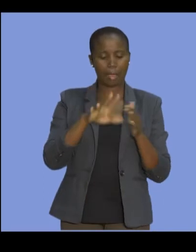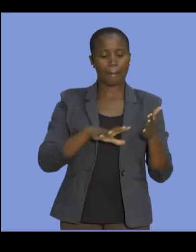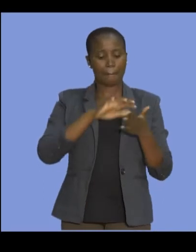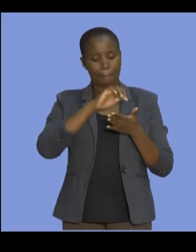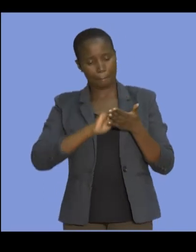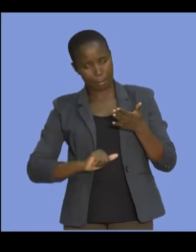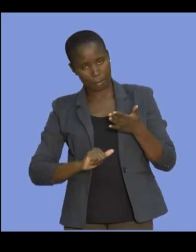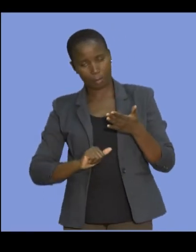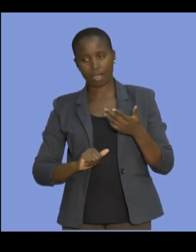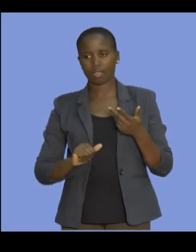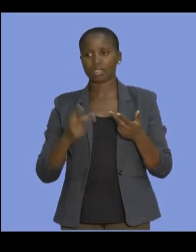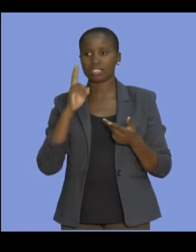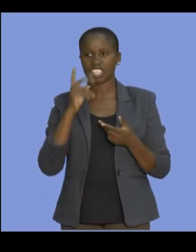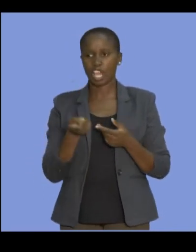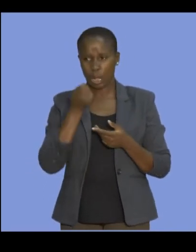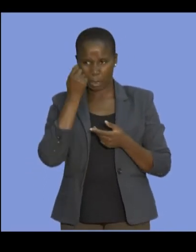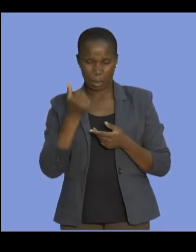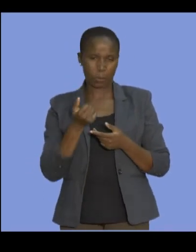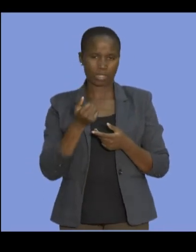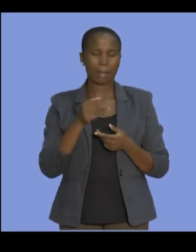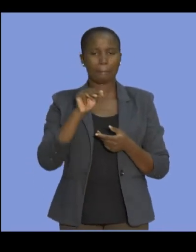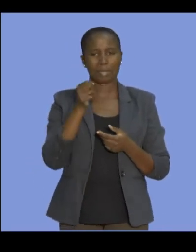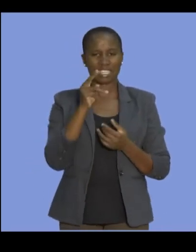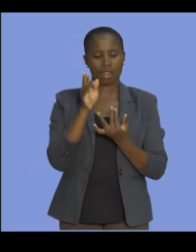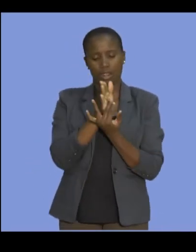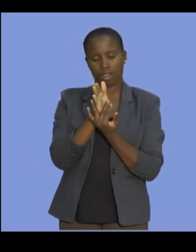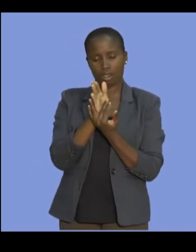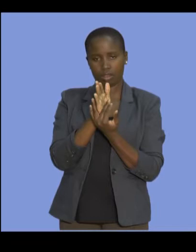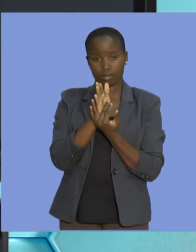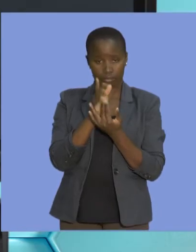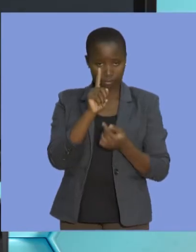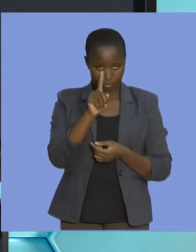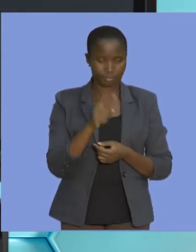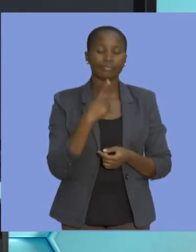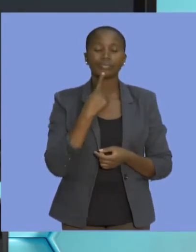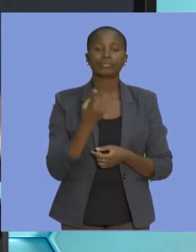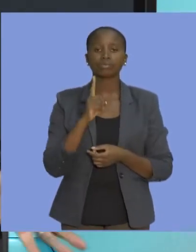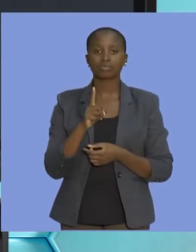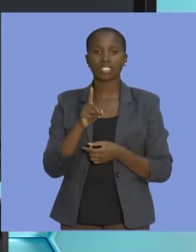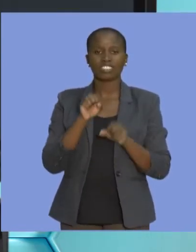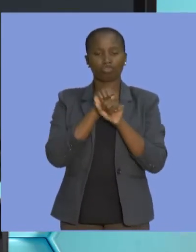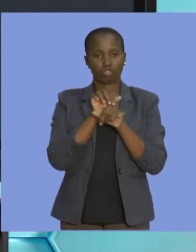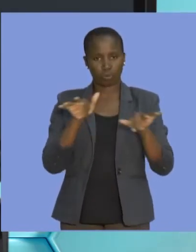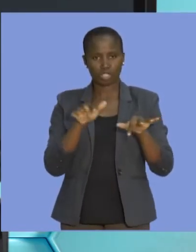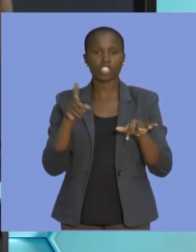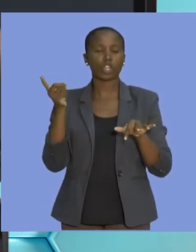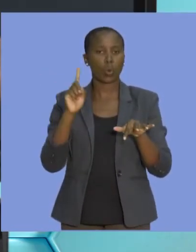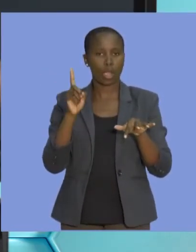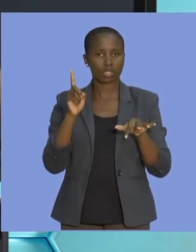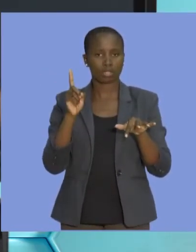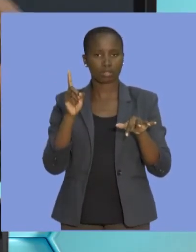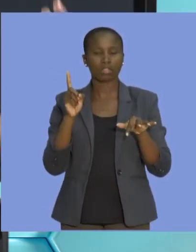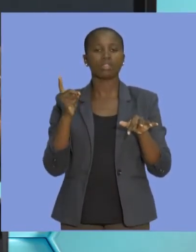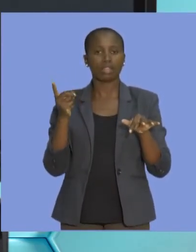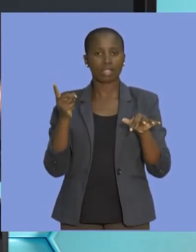to zero, this is approximate, close to zero, we say the distribution is symmetrical. So median minus